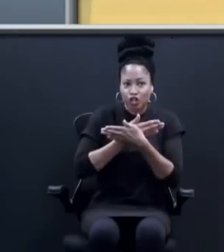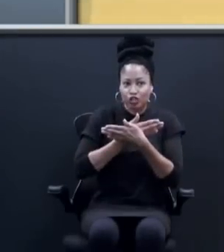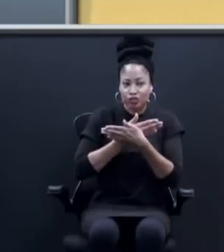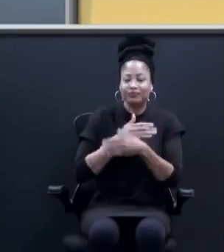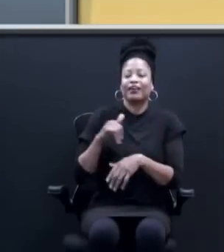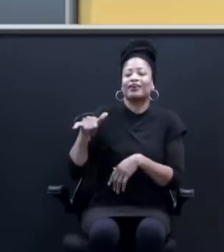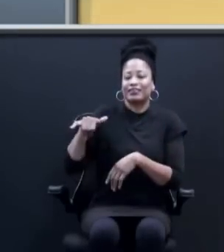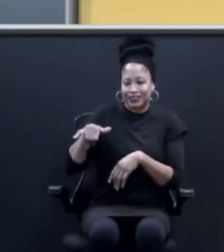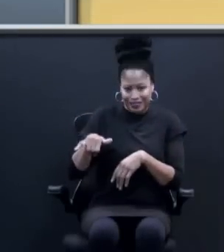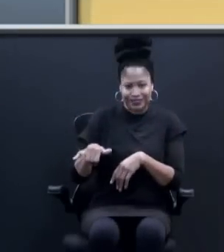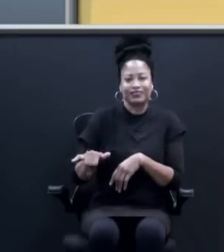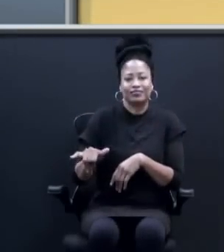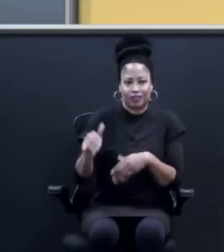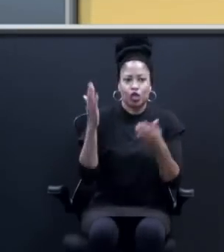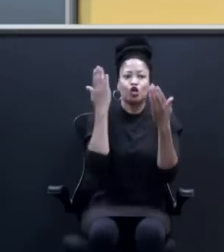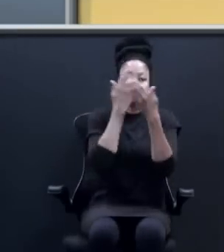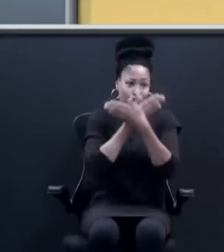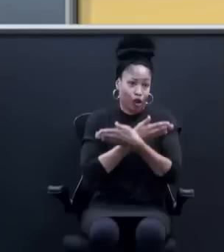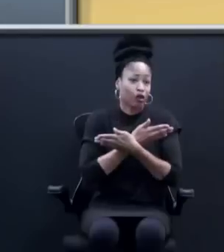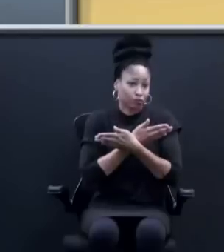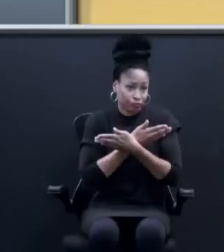Still dark.